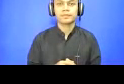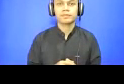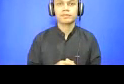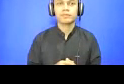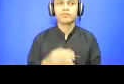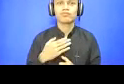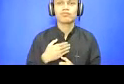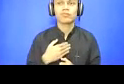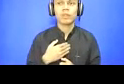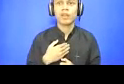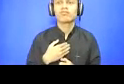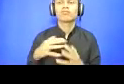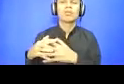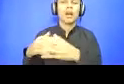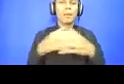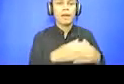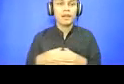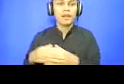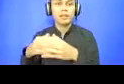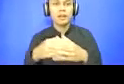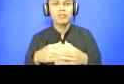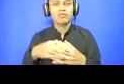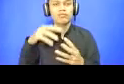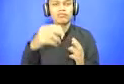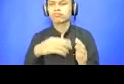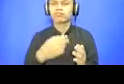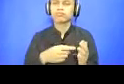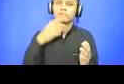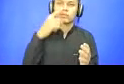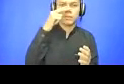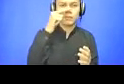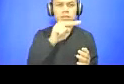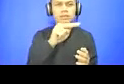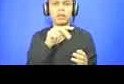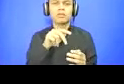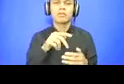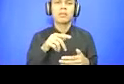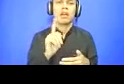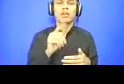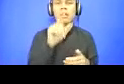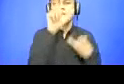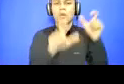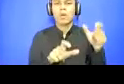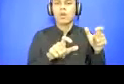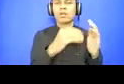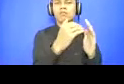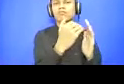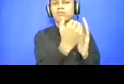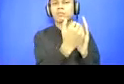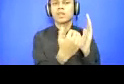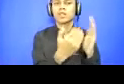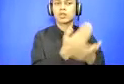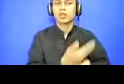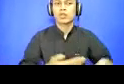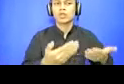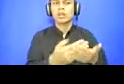where a social worker or a child welfare professional is accused of ethical misconduct using